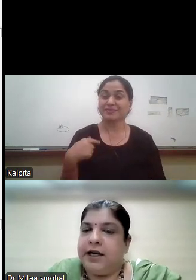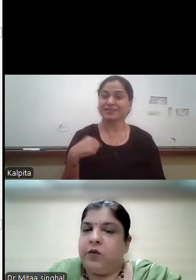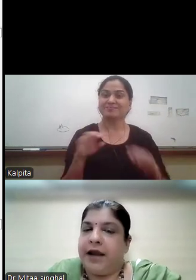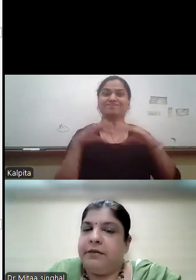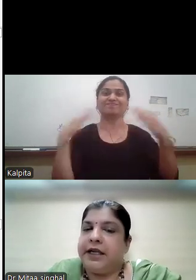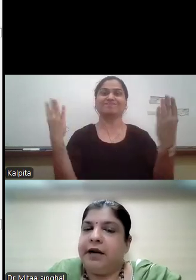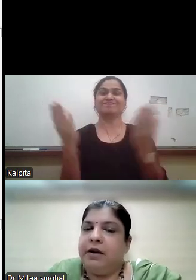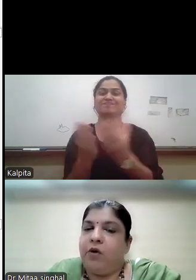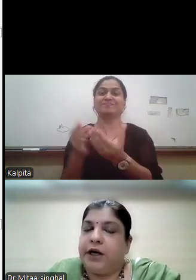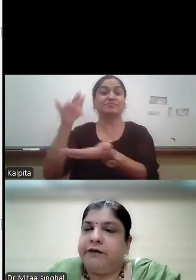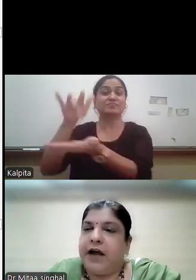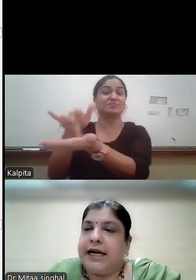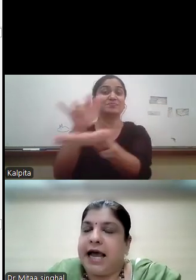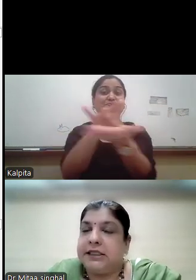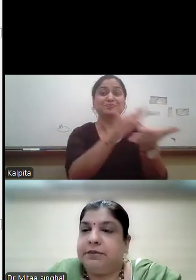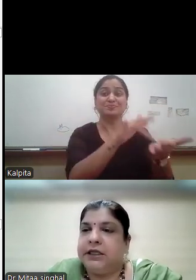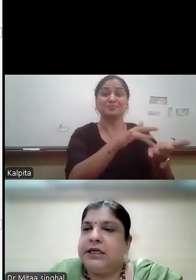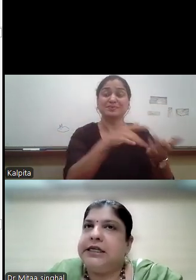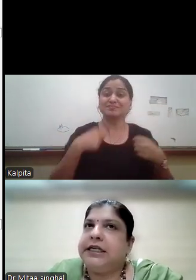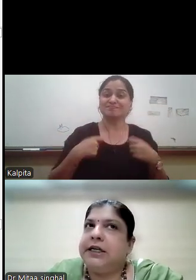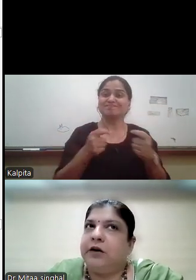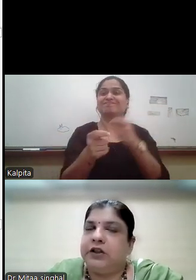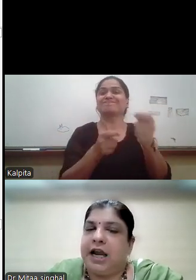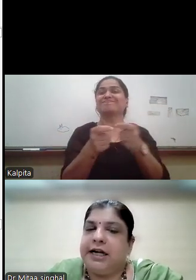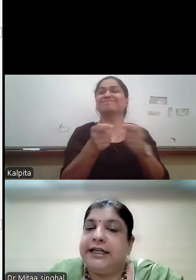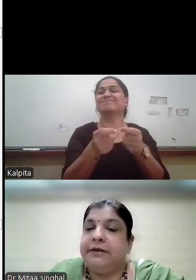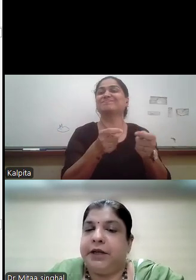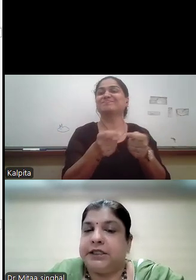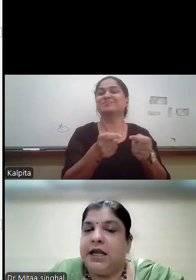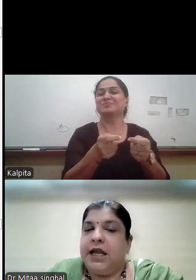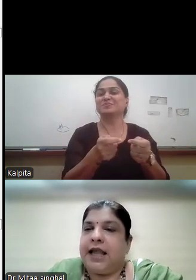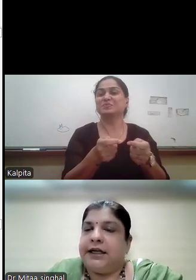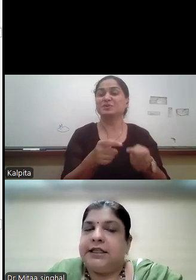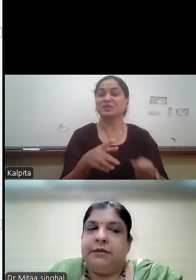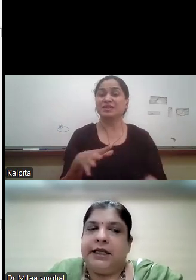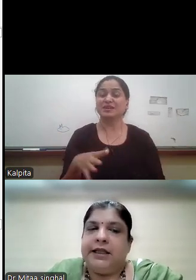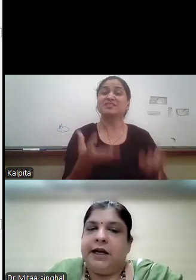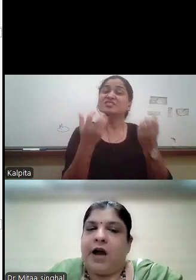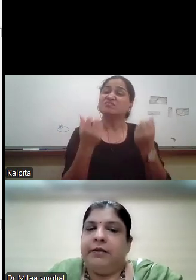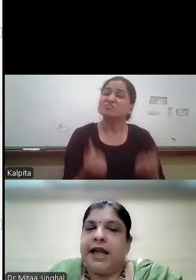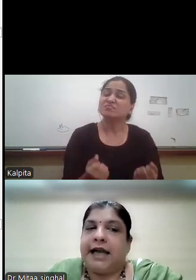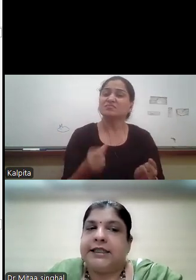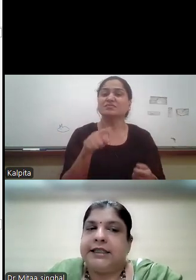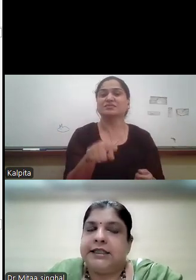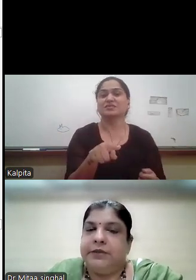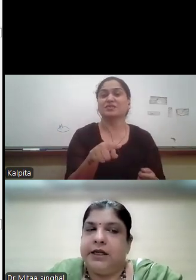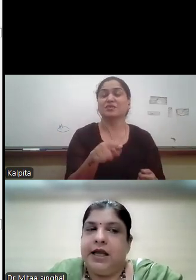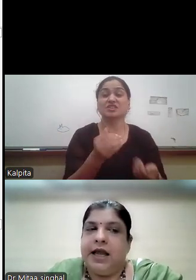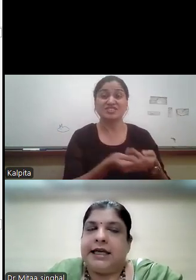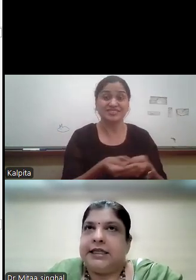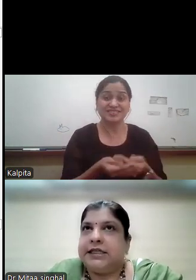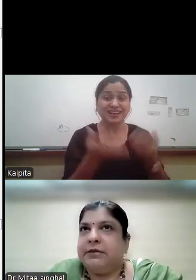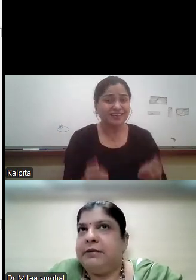control. Environment can be modified as per the need of the child, need based. That is making the environment